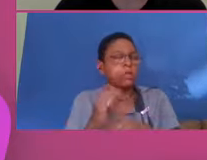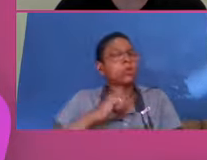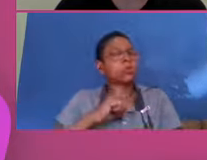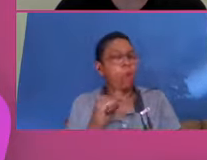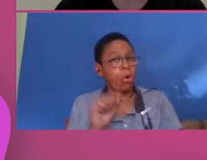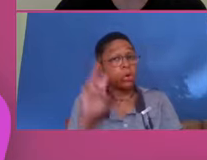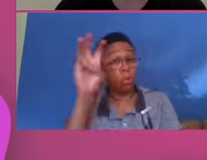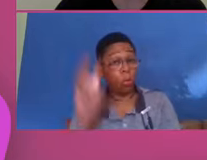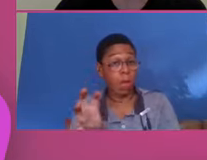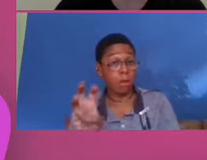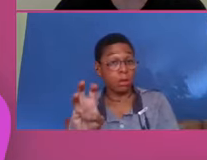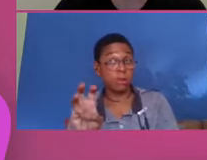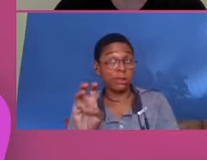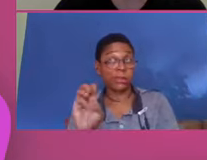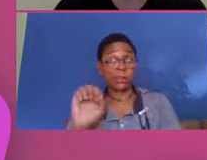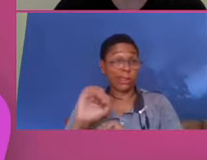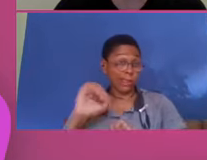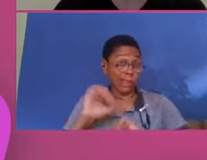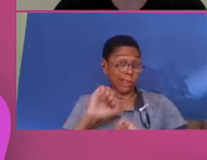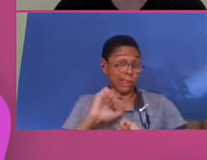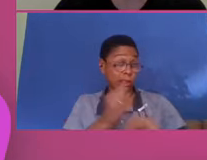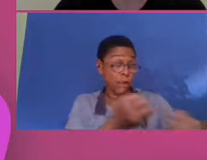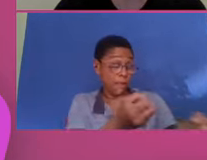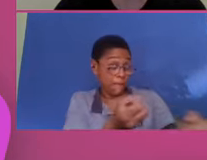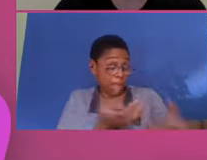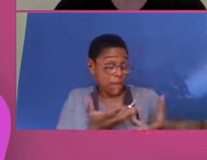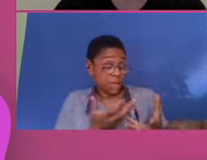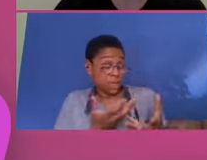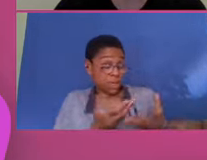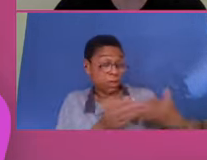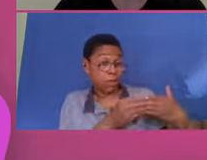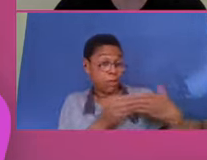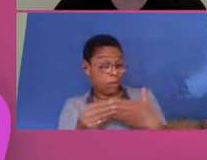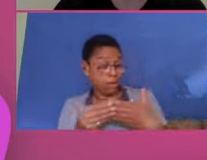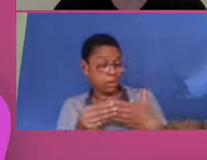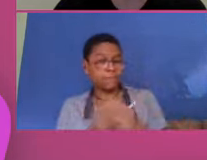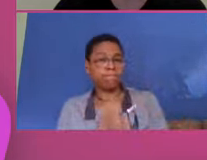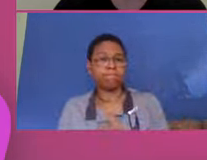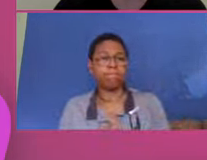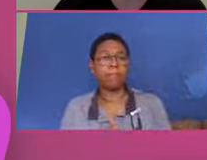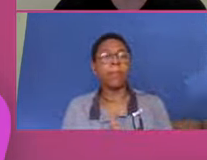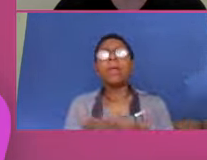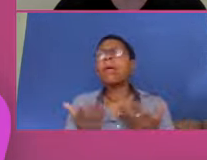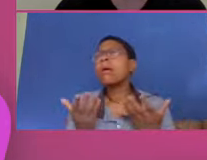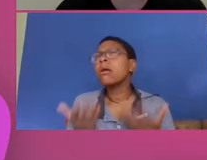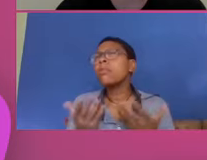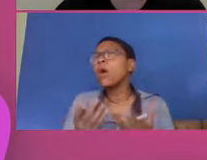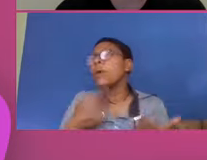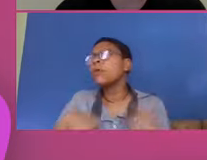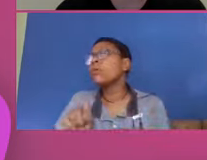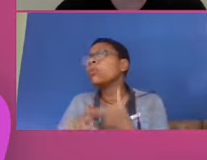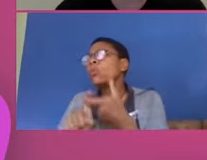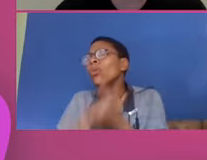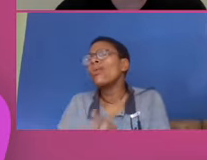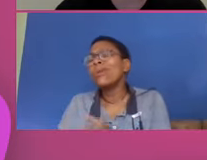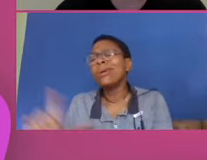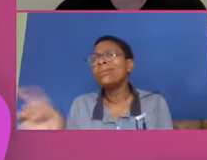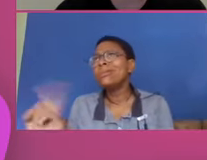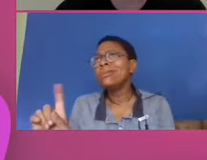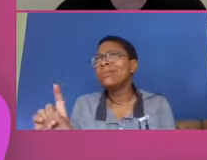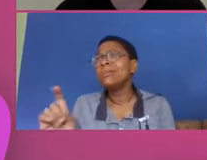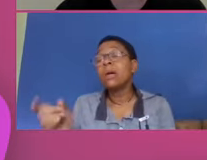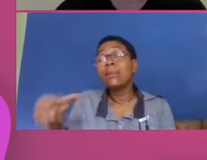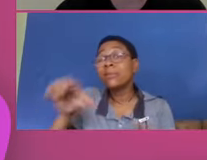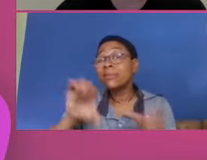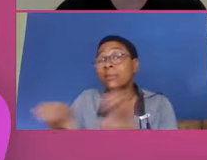science. No one has all the answers as medical and scientific understanding of coronavirus disease is developing.